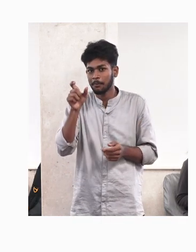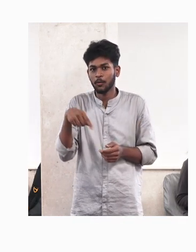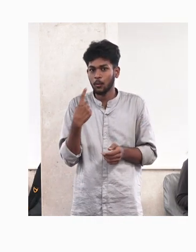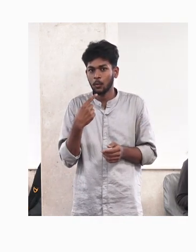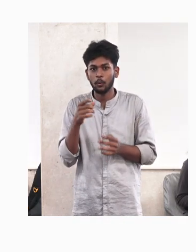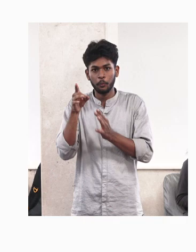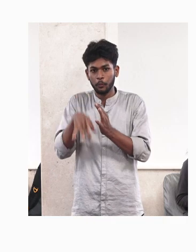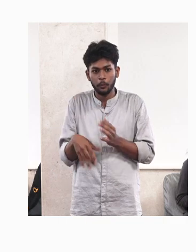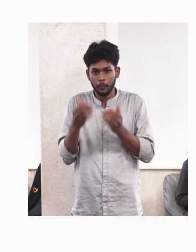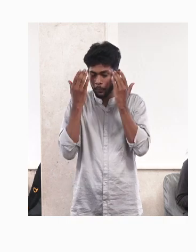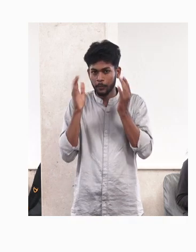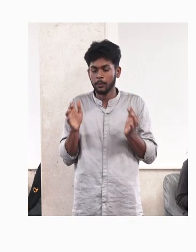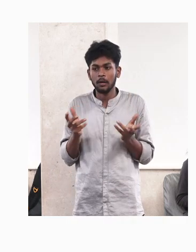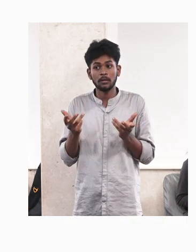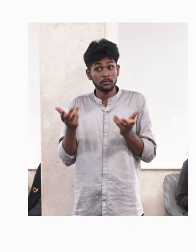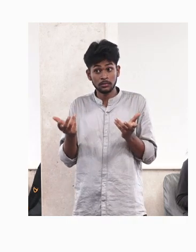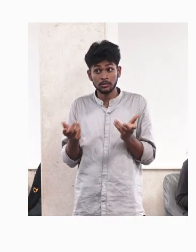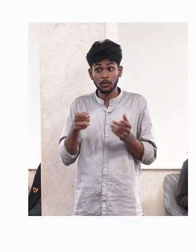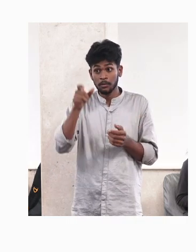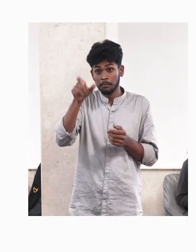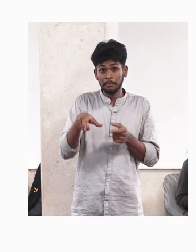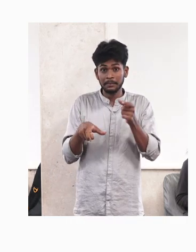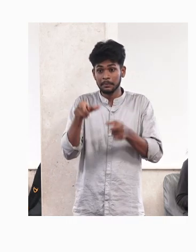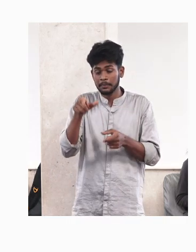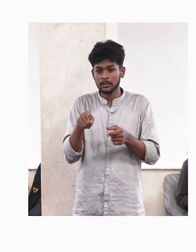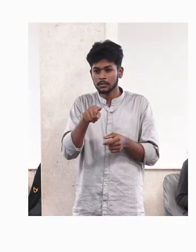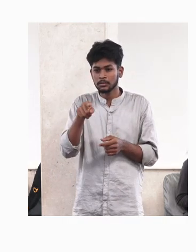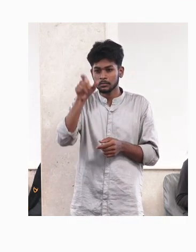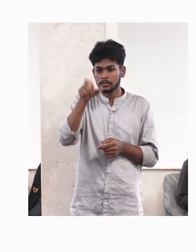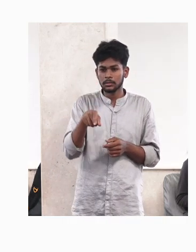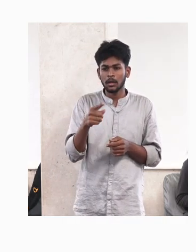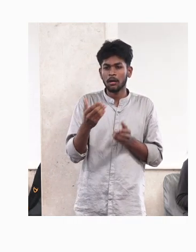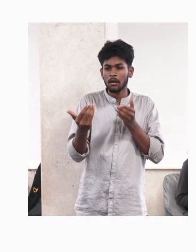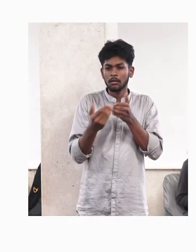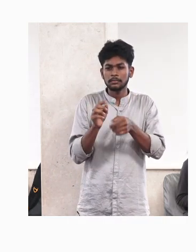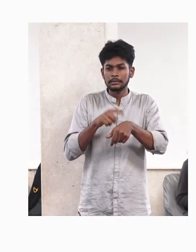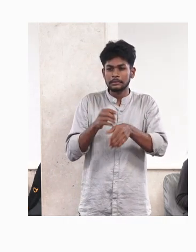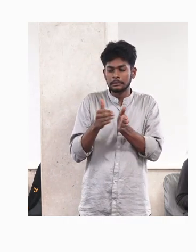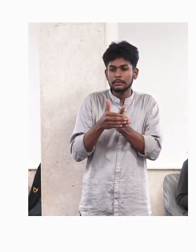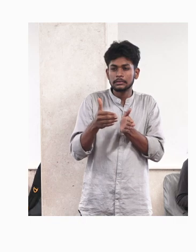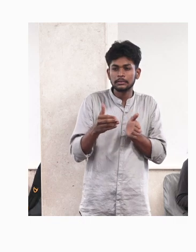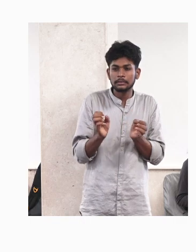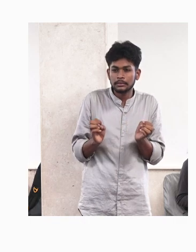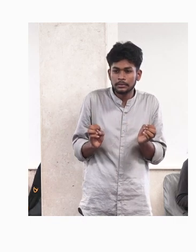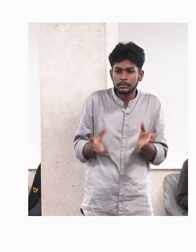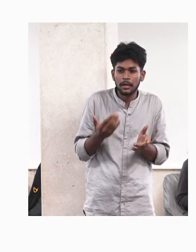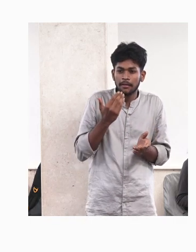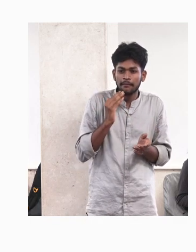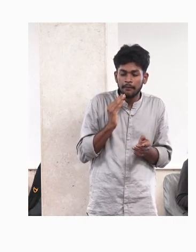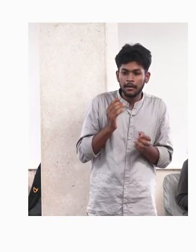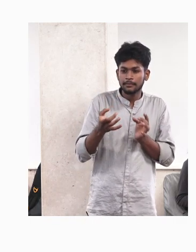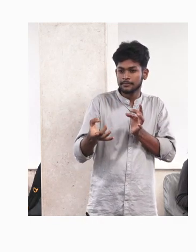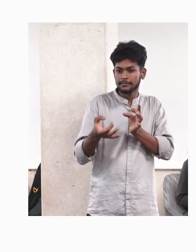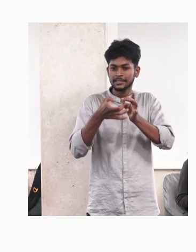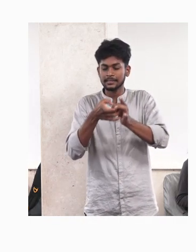you are there giving time for what is possible to start a proper connection and